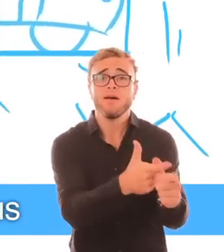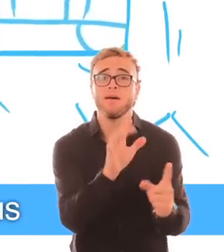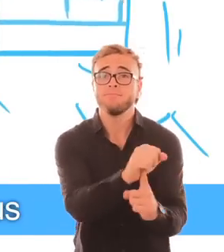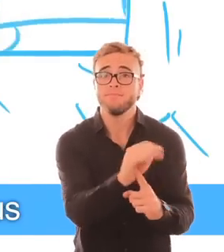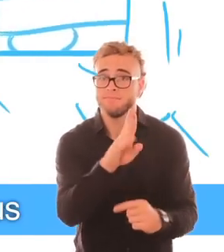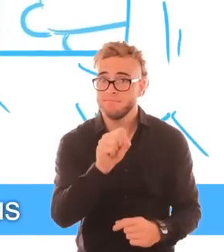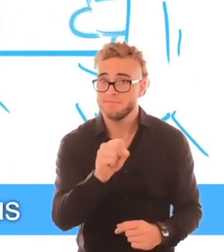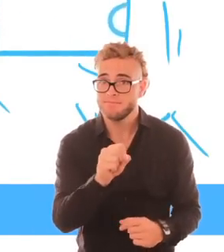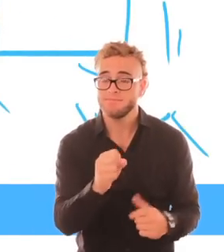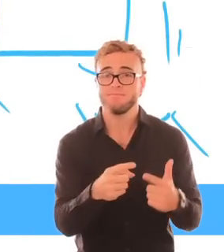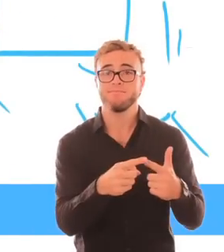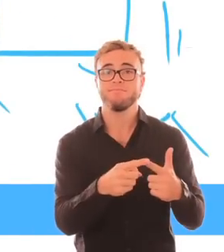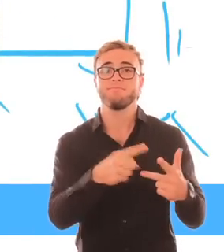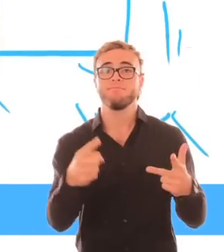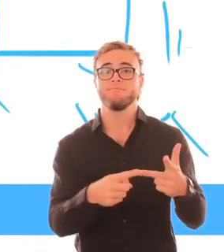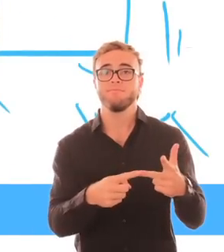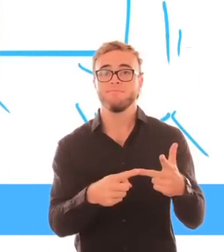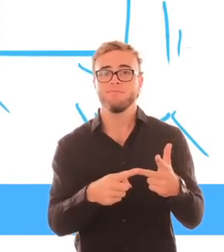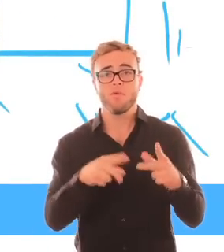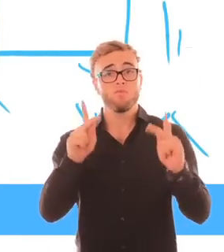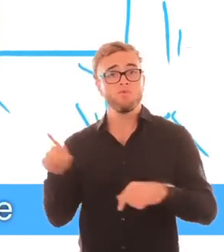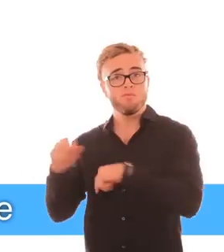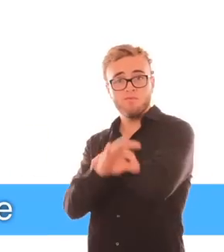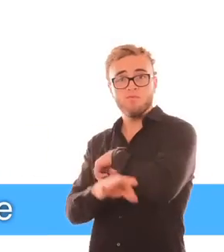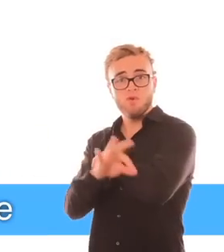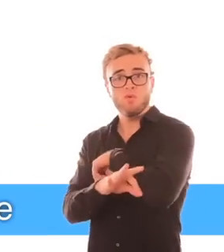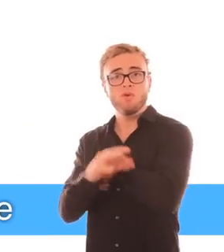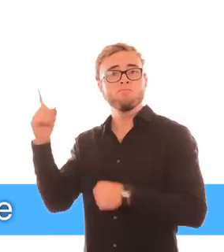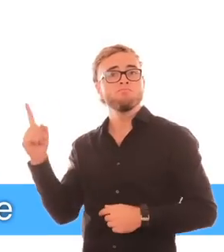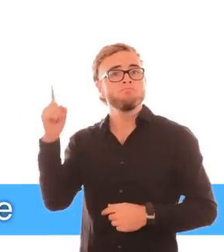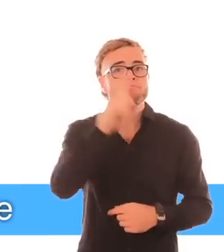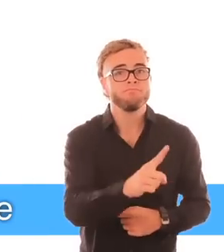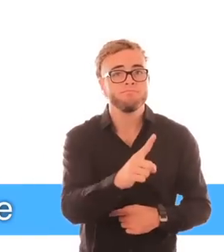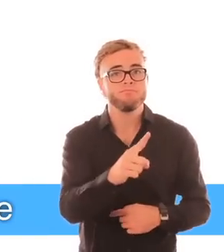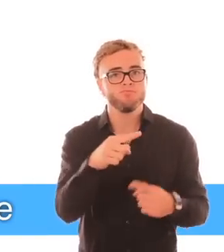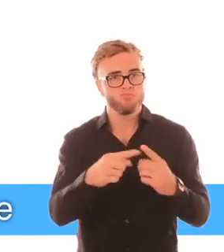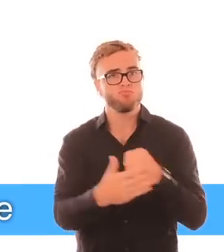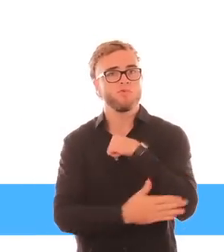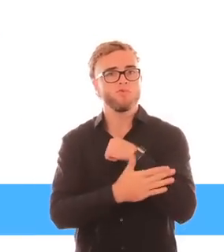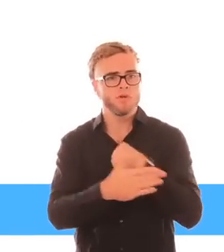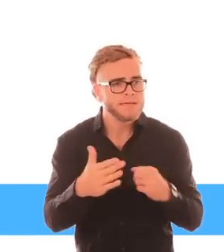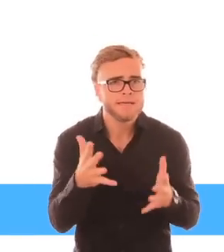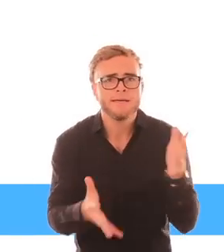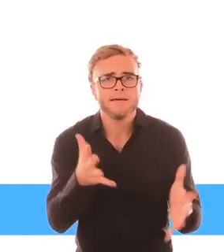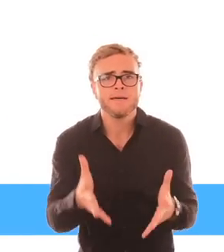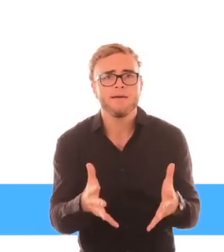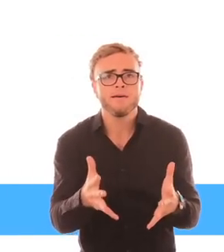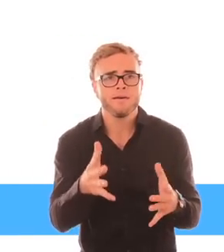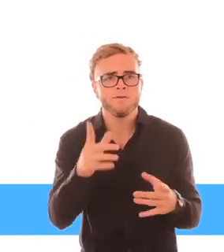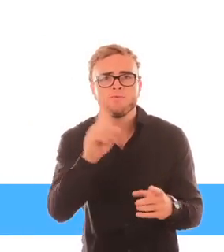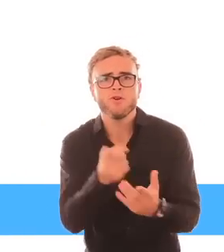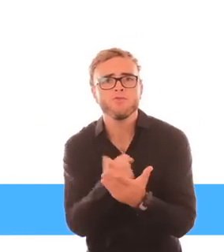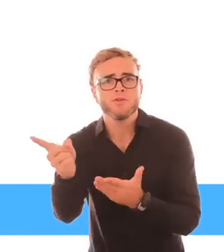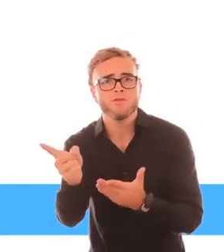bus. Pregnant woman trying to catch bus. A foreigner who doesn't speak the local language trying to ask for directions.